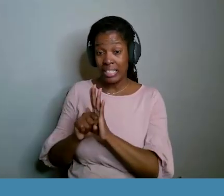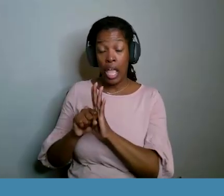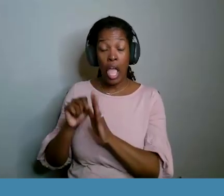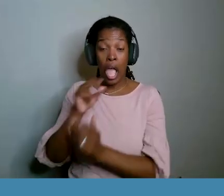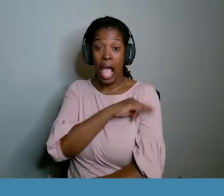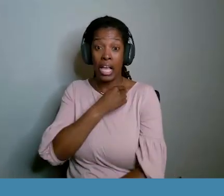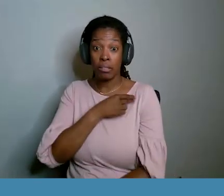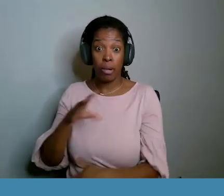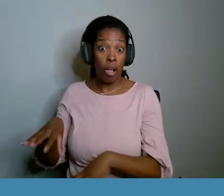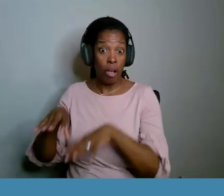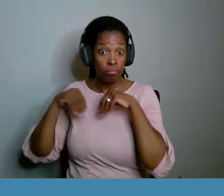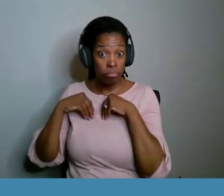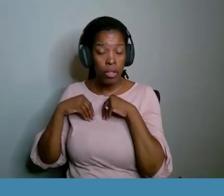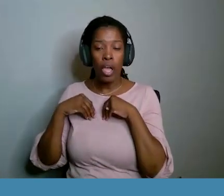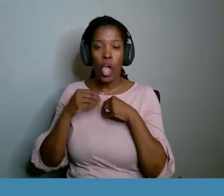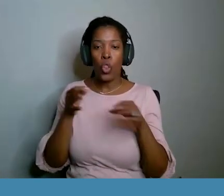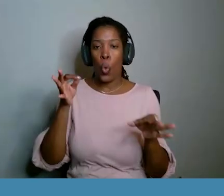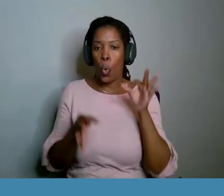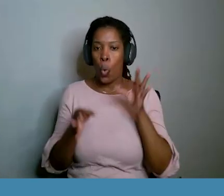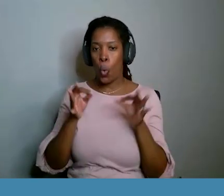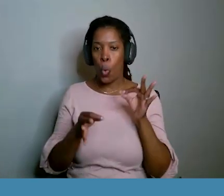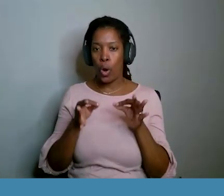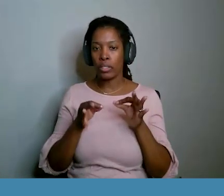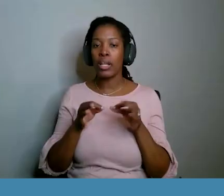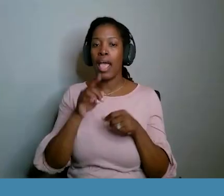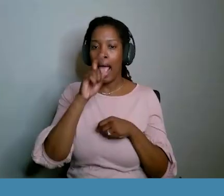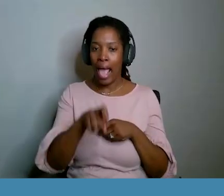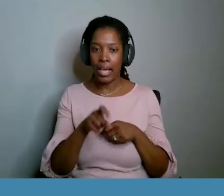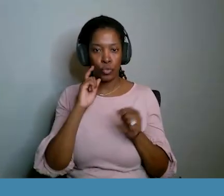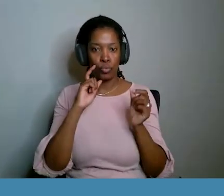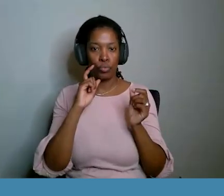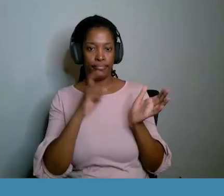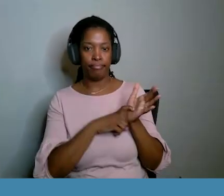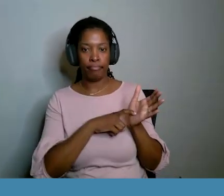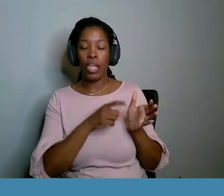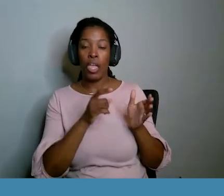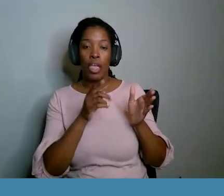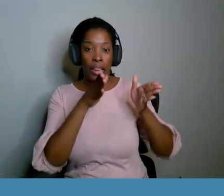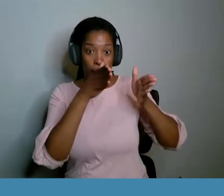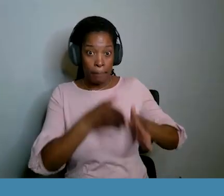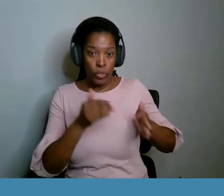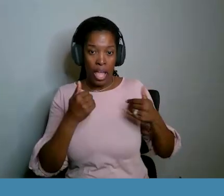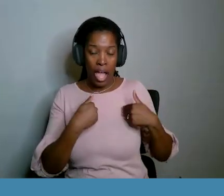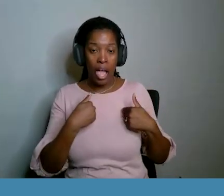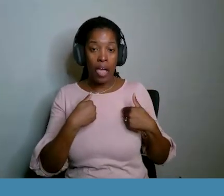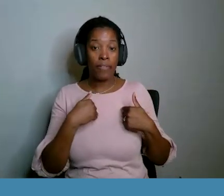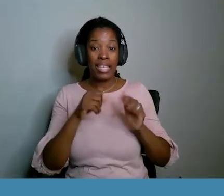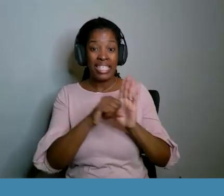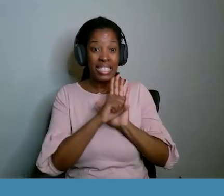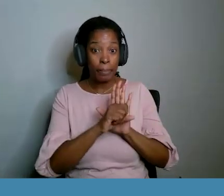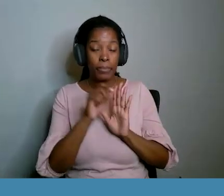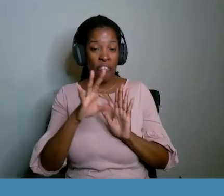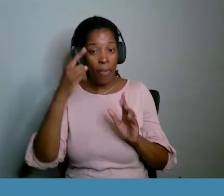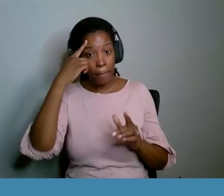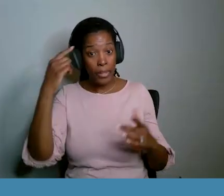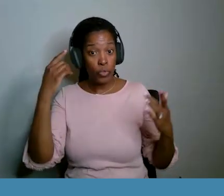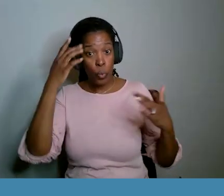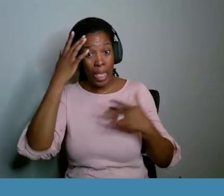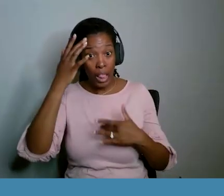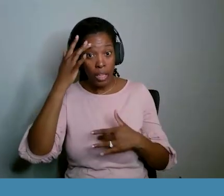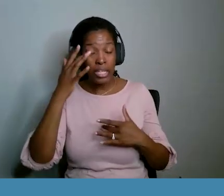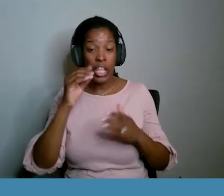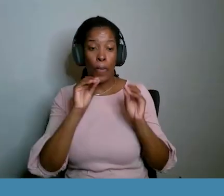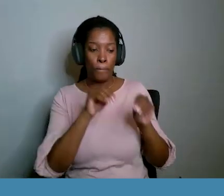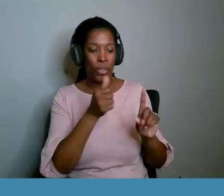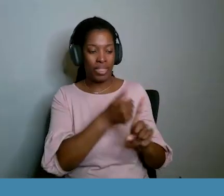law has to determine that an individual has the symptoms of mental illness that have put them at substantial risk of